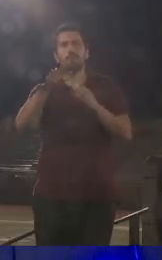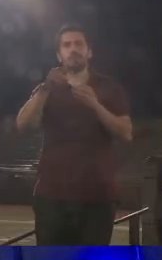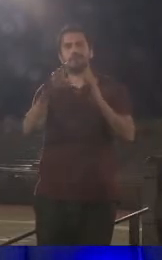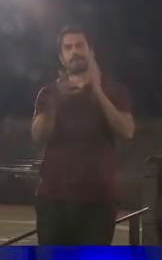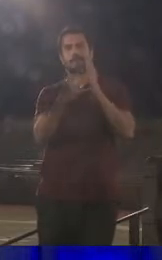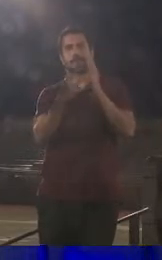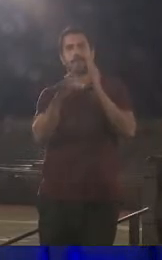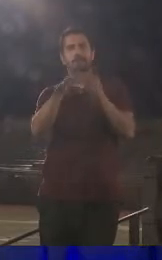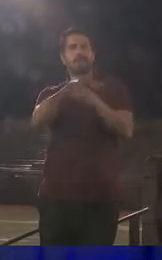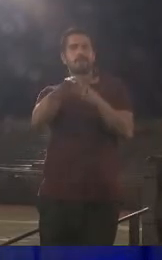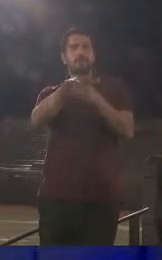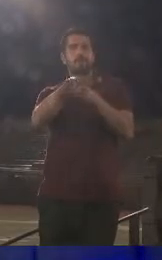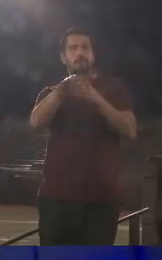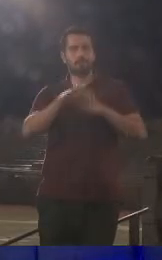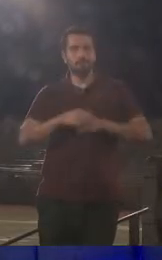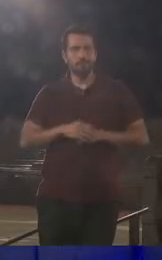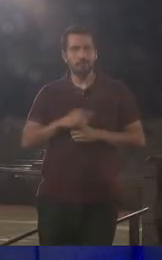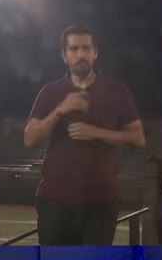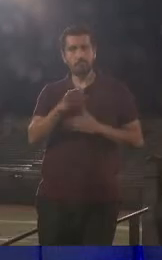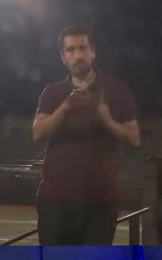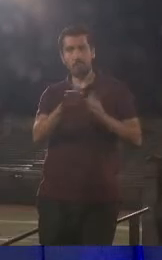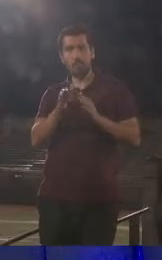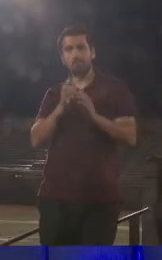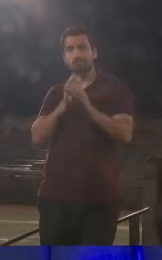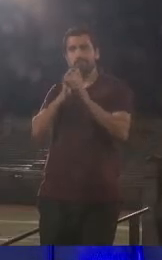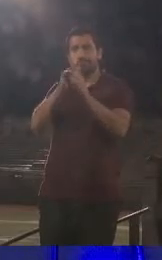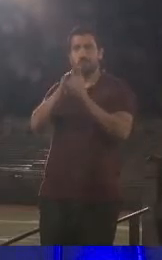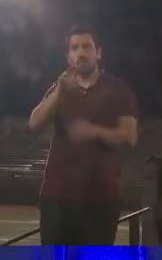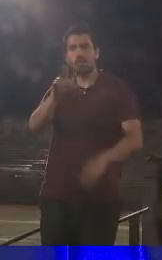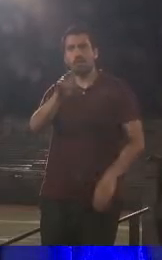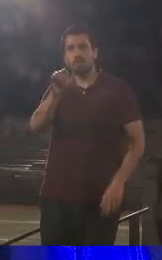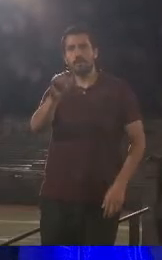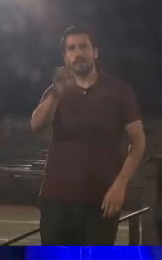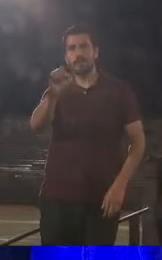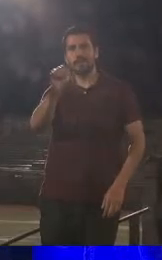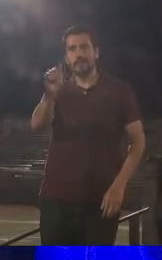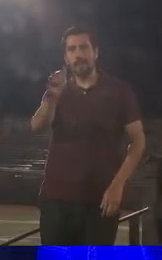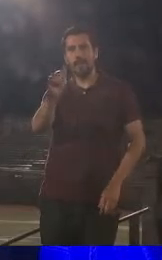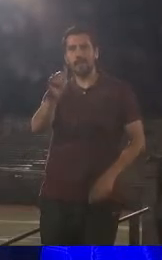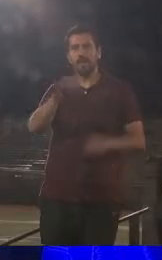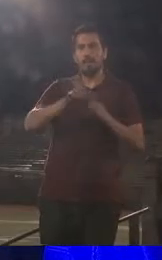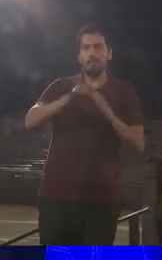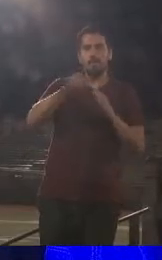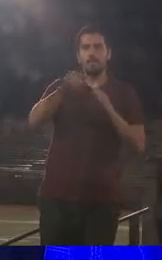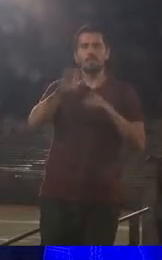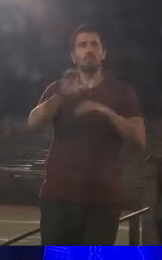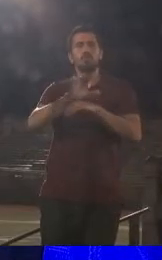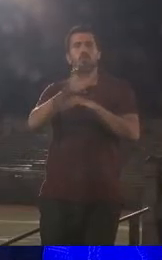He plans to attend UTSA and major in computer science.